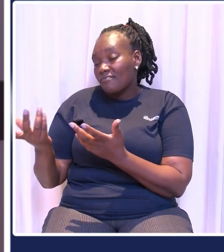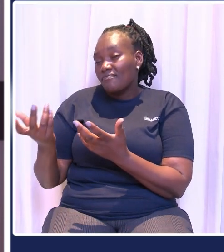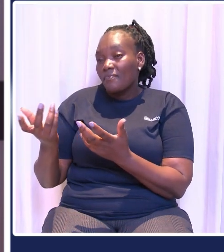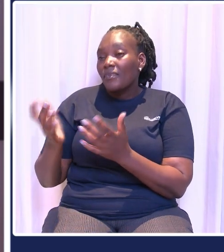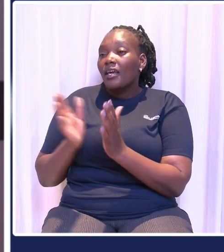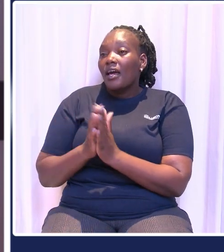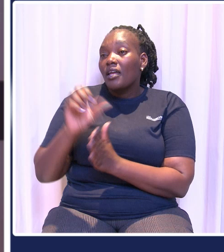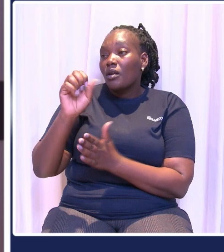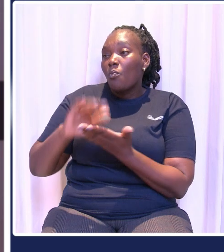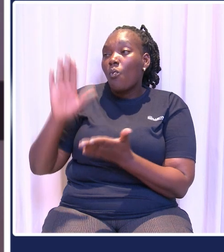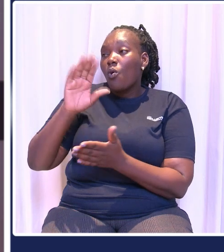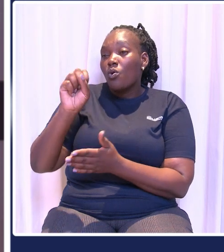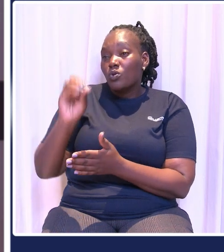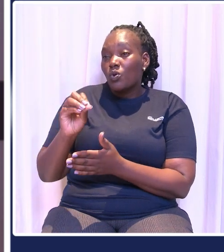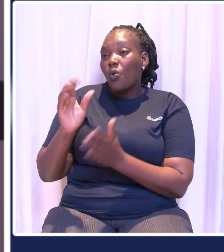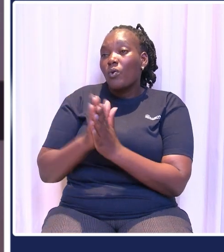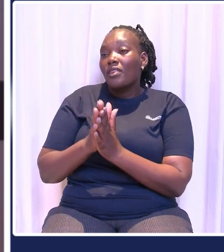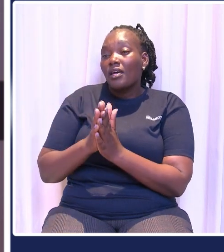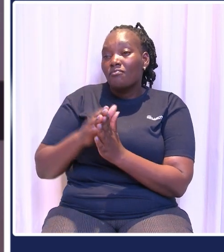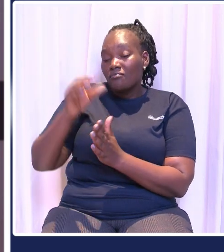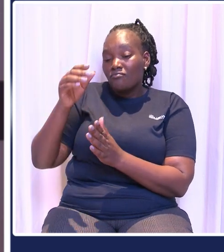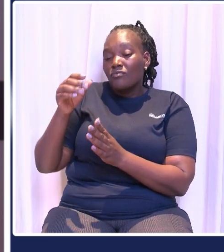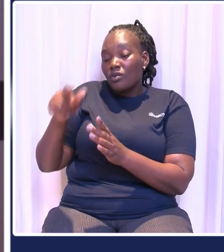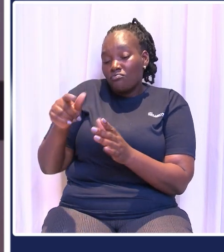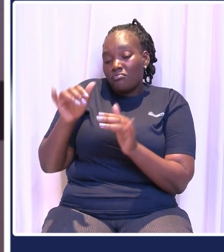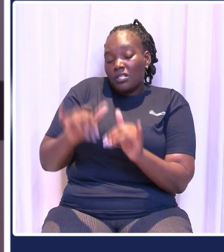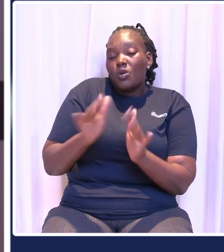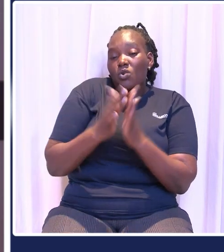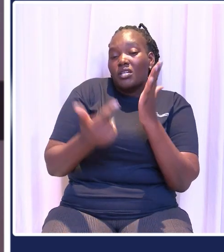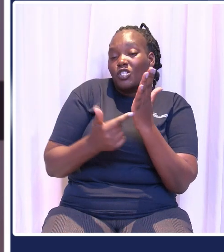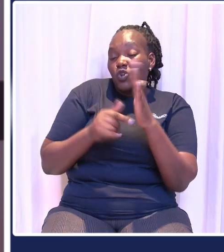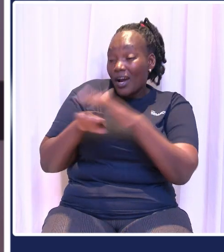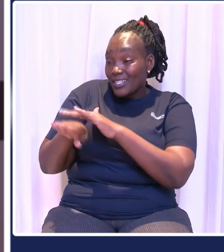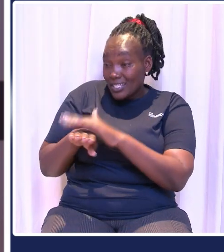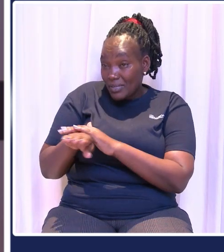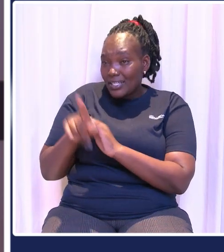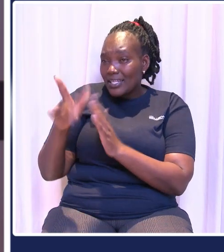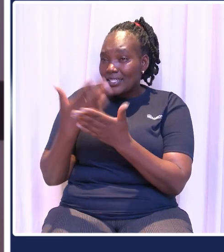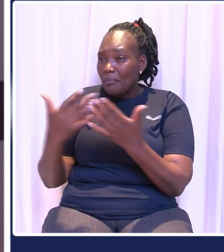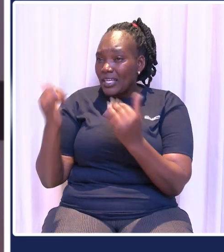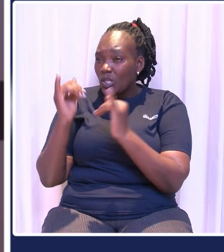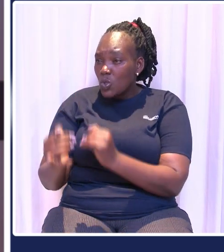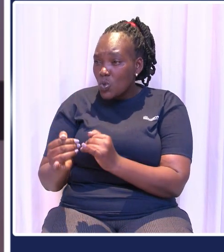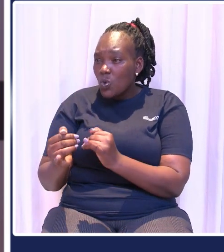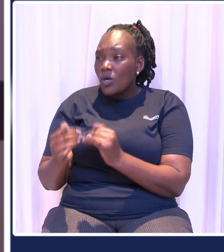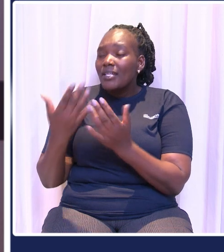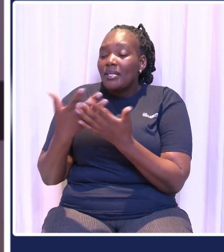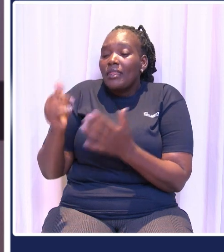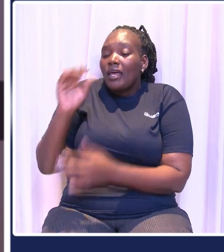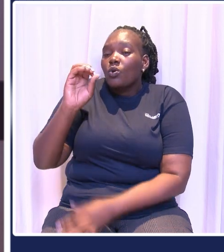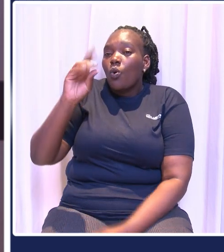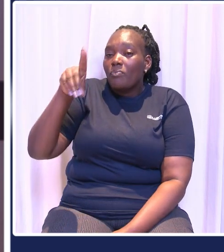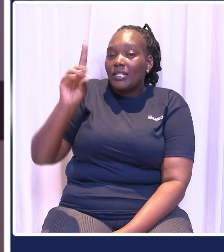and also the government, of course, to develop a new standard on digital accessibility. But it's something new and something that OPDs are